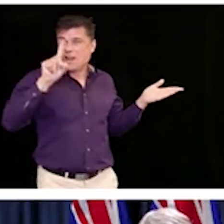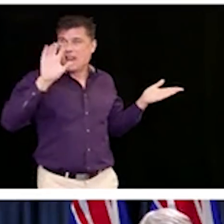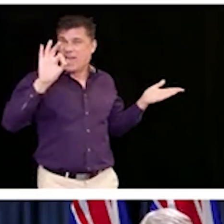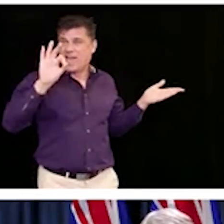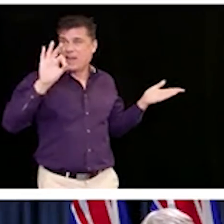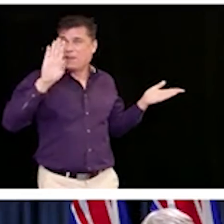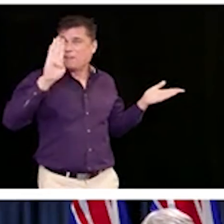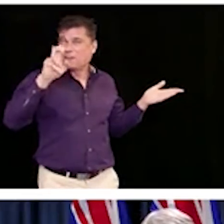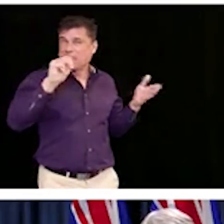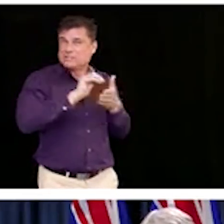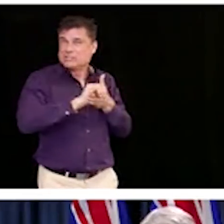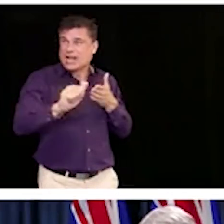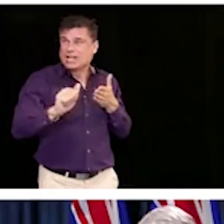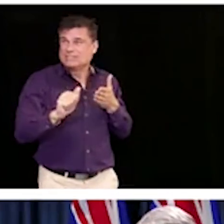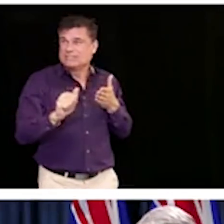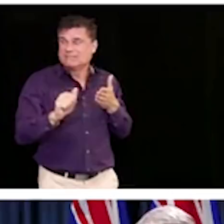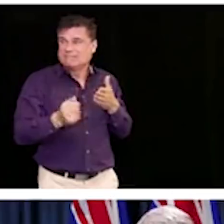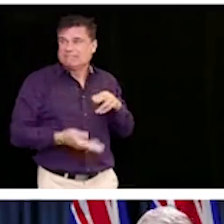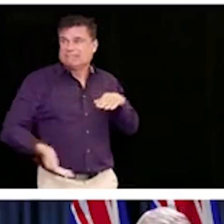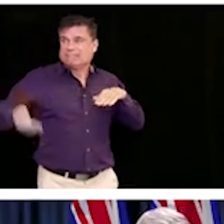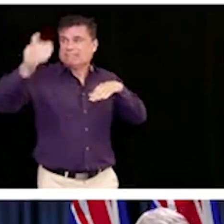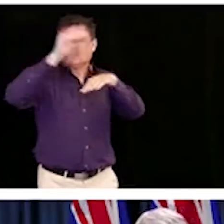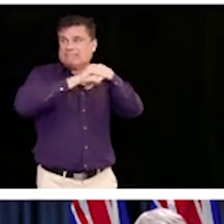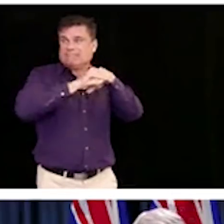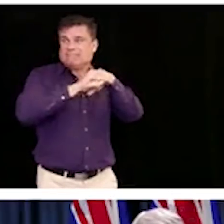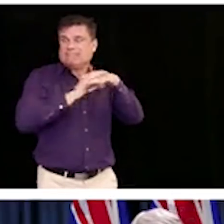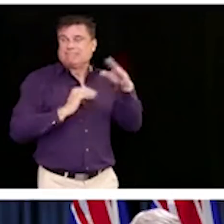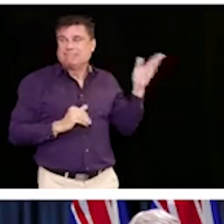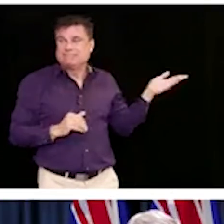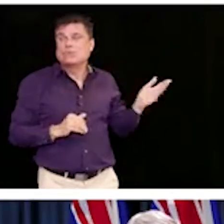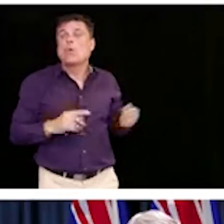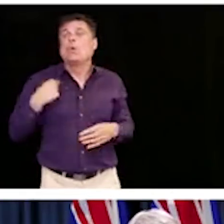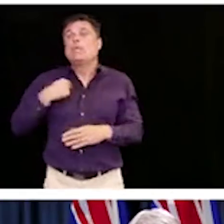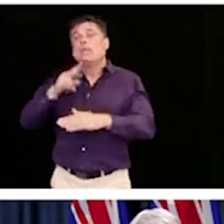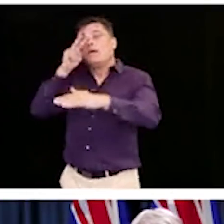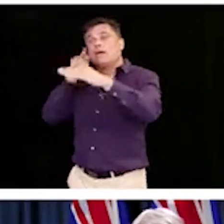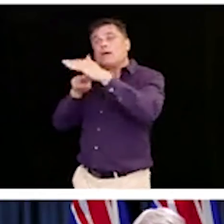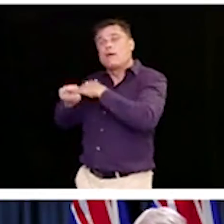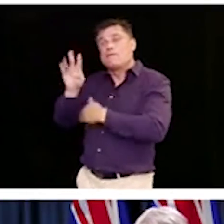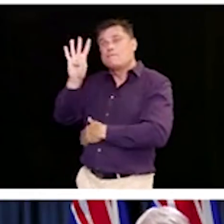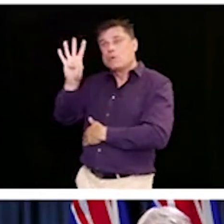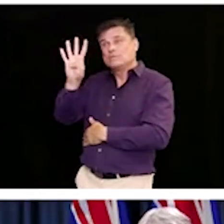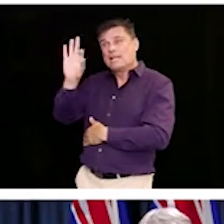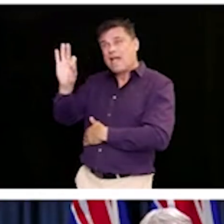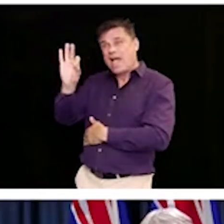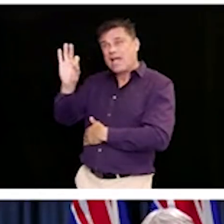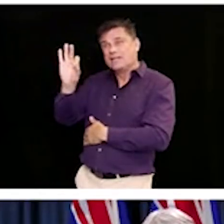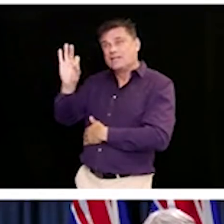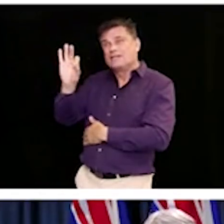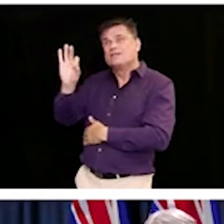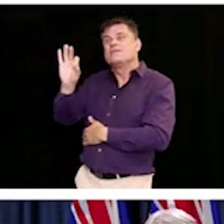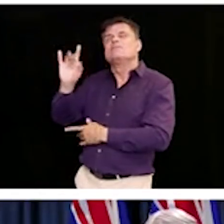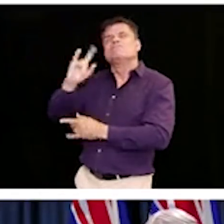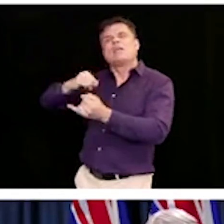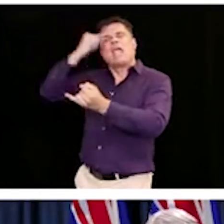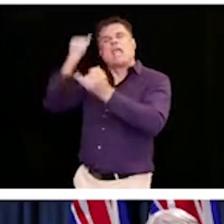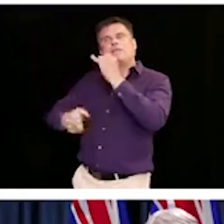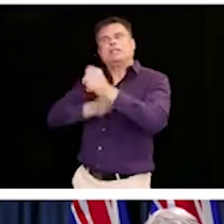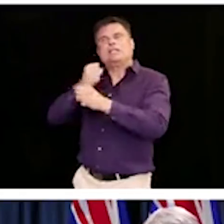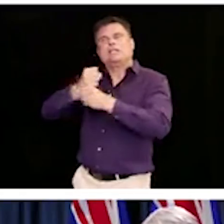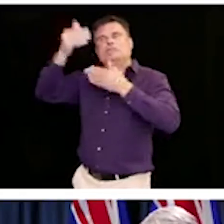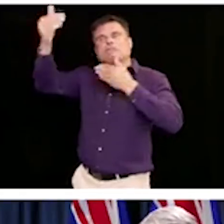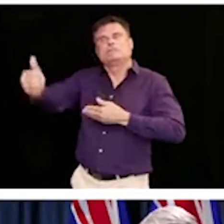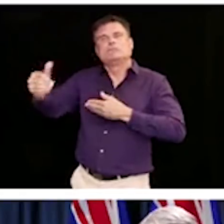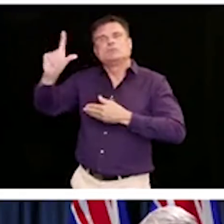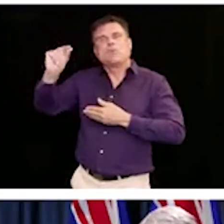of 2021. The projection in Budget 2020 was $49.2 billion by the end of 2021.